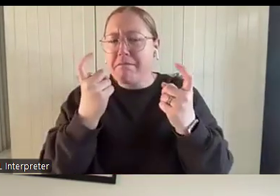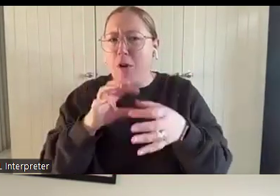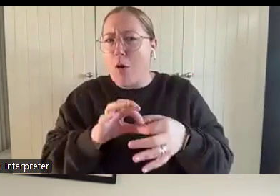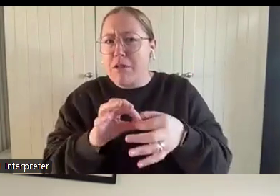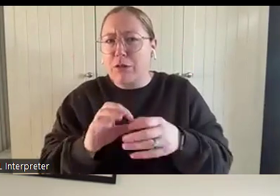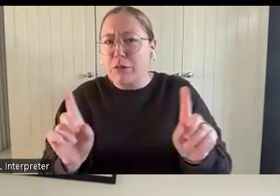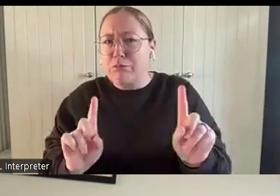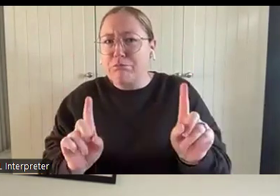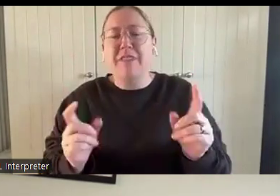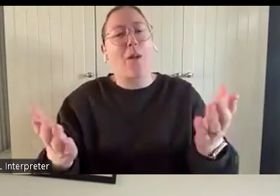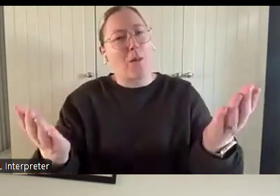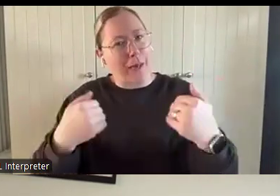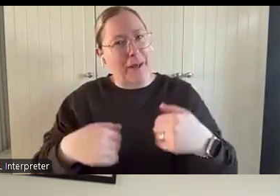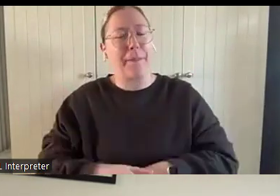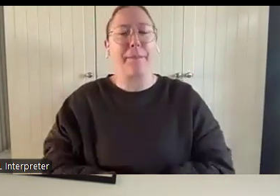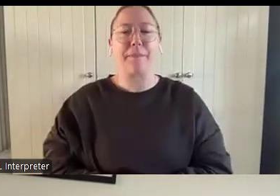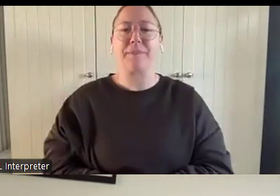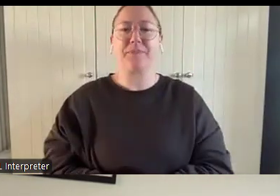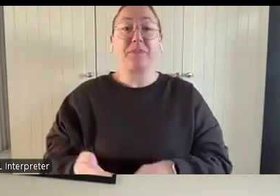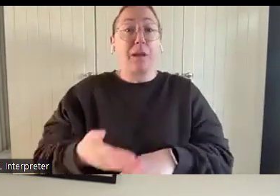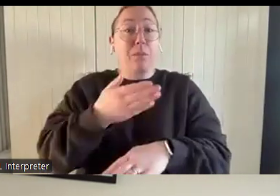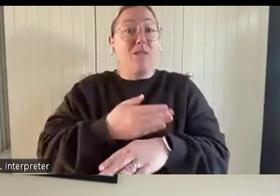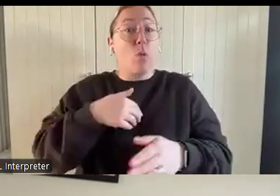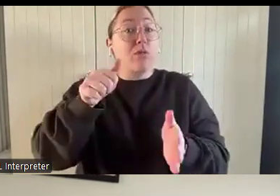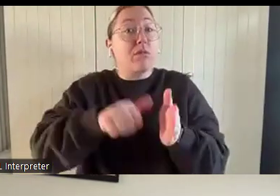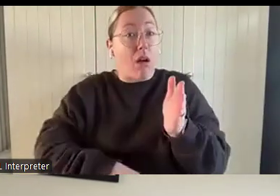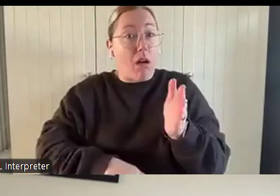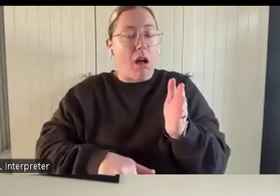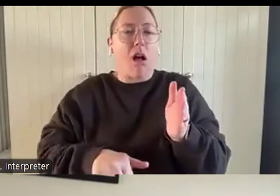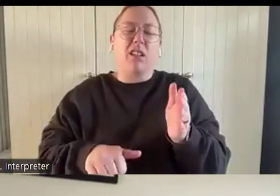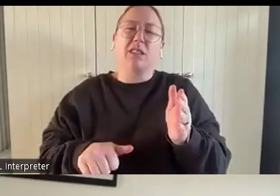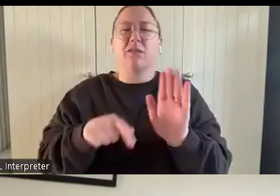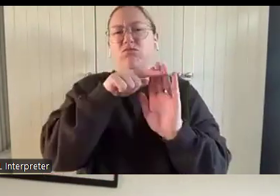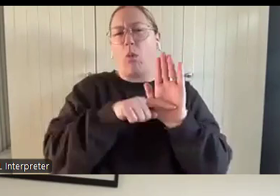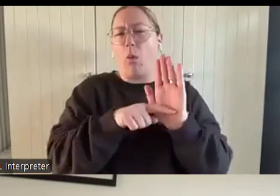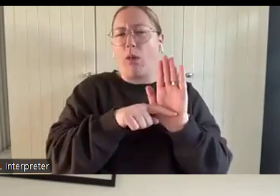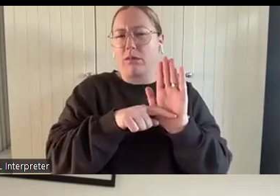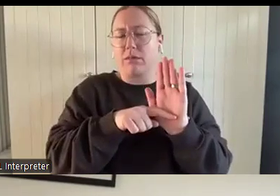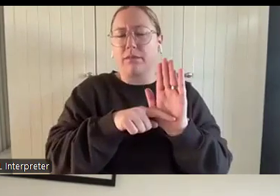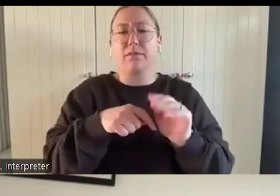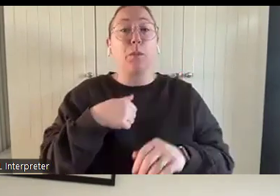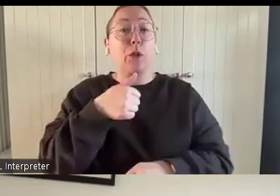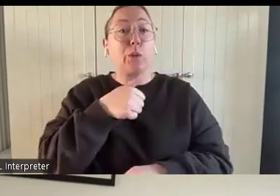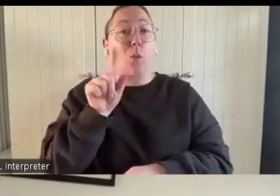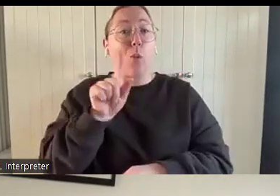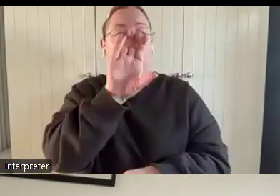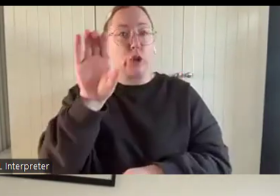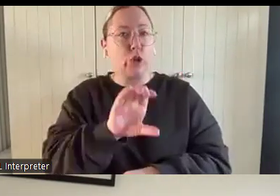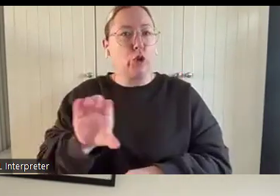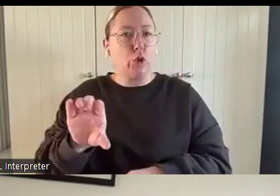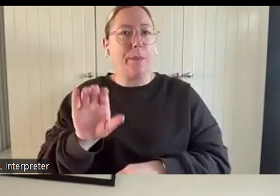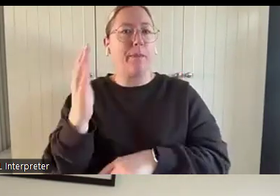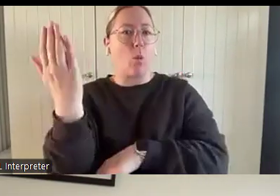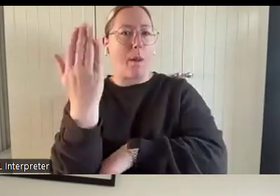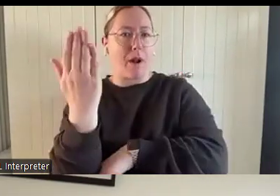today. Before we kick off, I'm just going to do a bit of housekeeping. So we're using Zoom webinar for today's session,